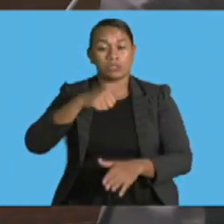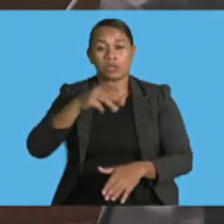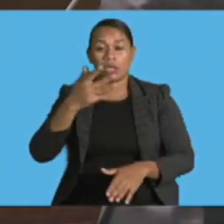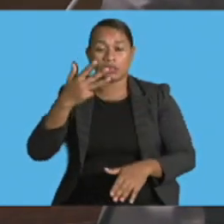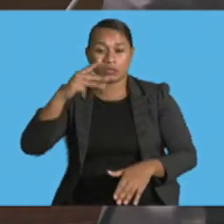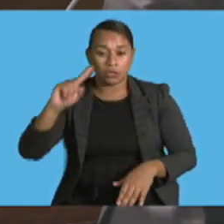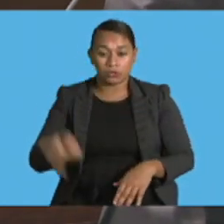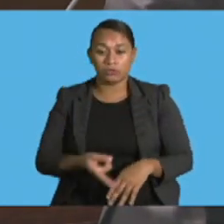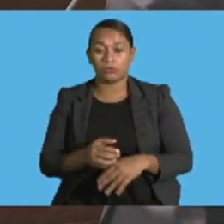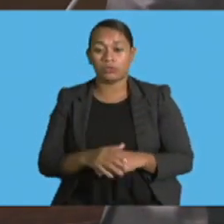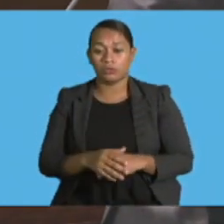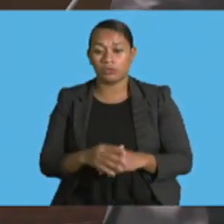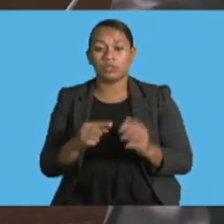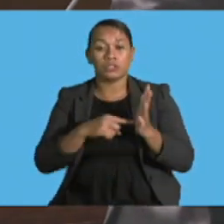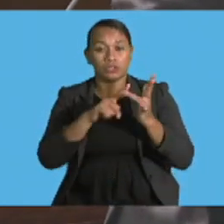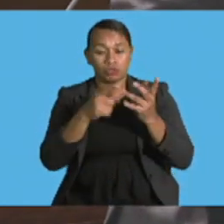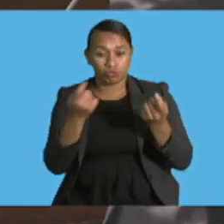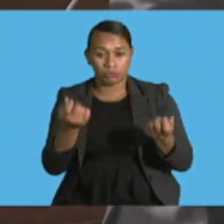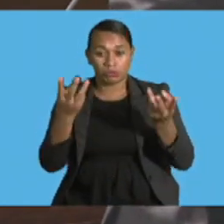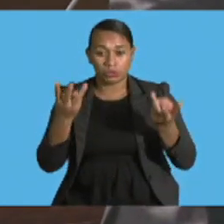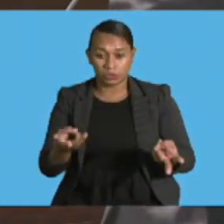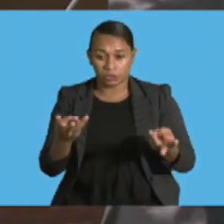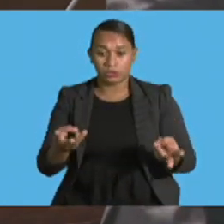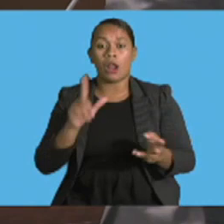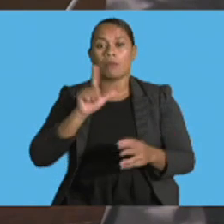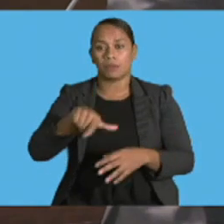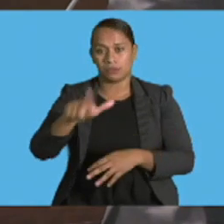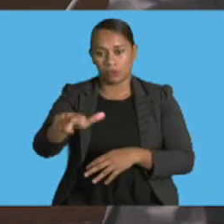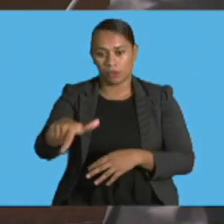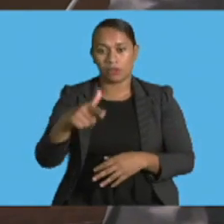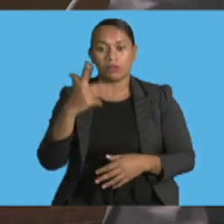and 500,000 tons at Voreqe mill.